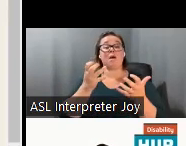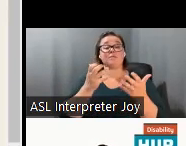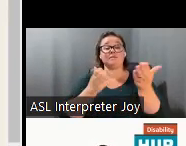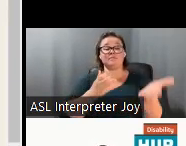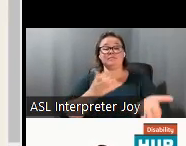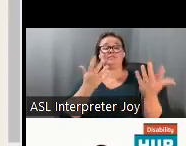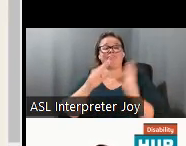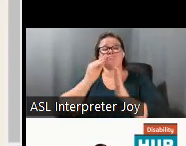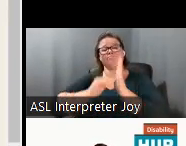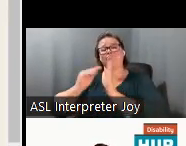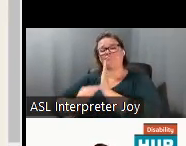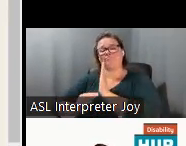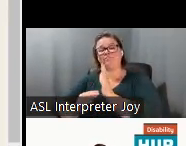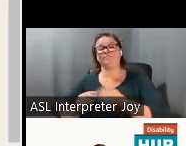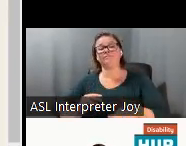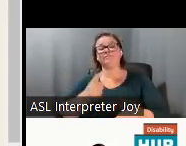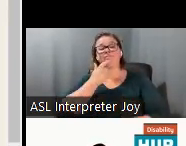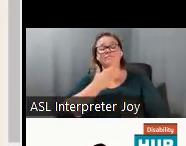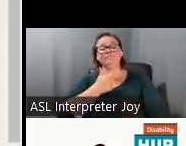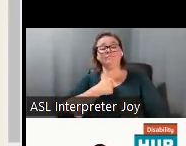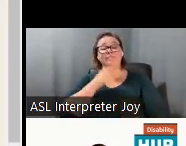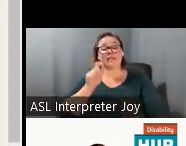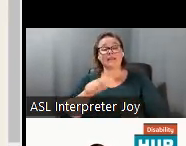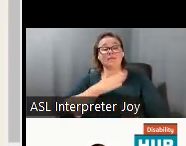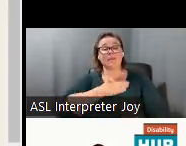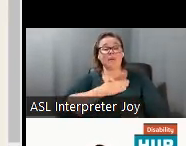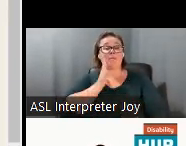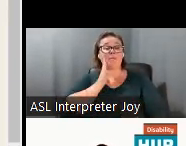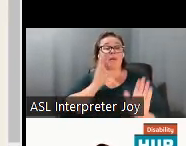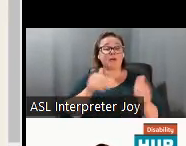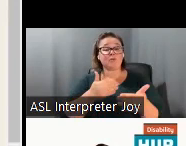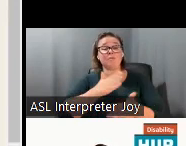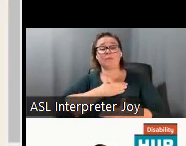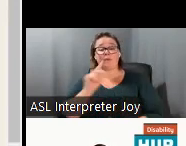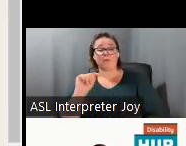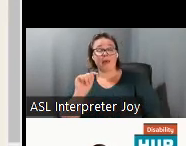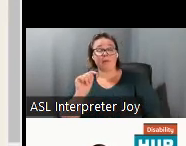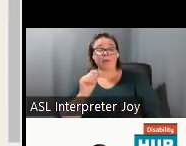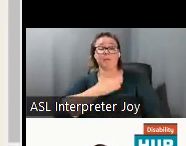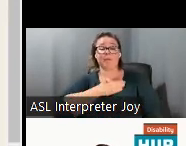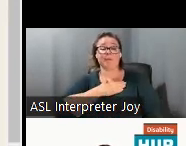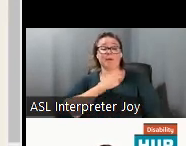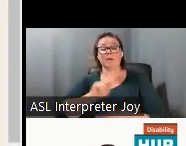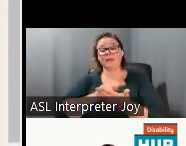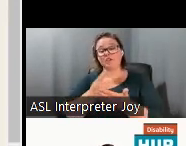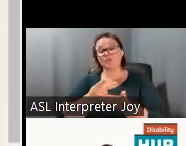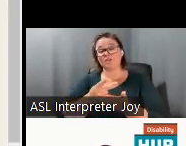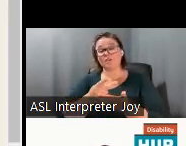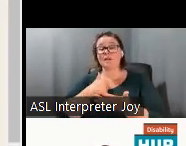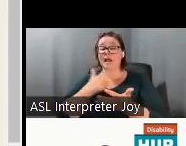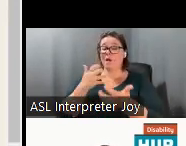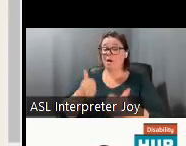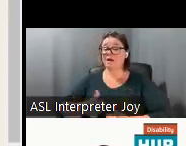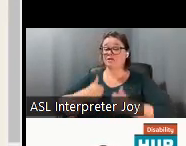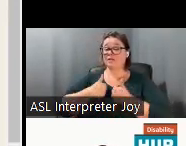completed. And we've said, I need my own bedroom, my own bathroom, my own kitchen. I would like to live in the